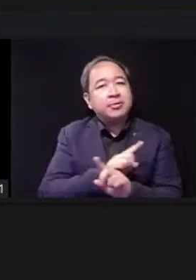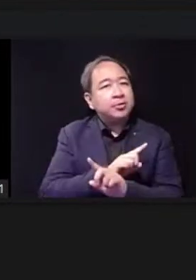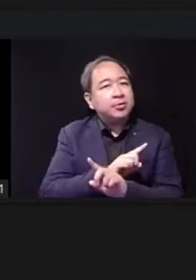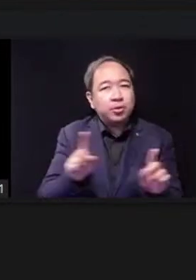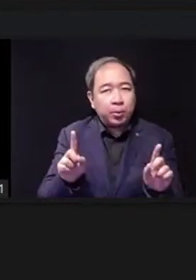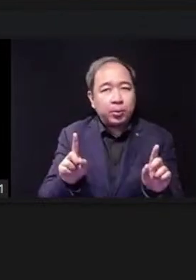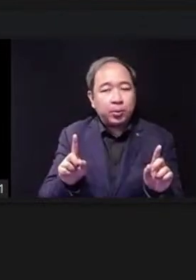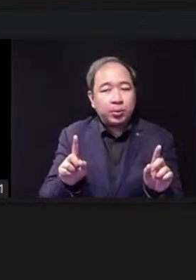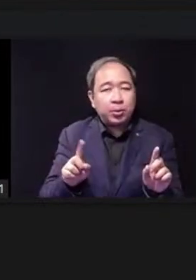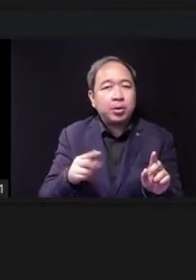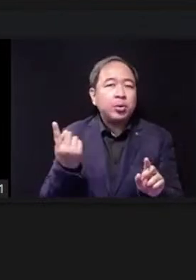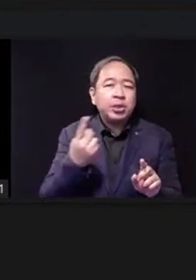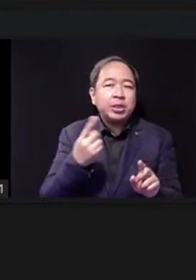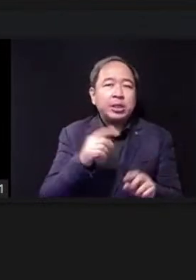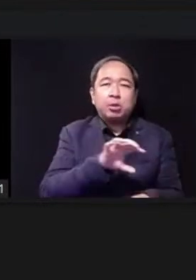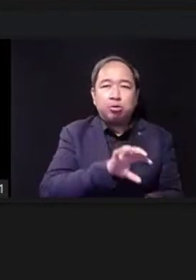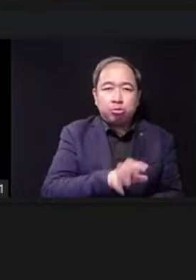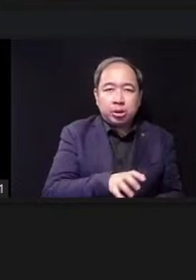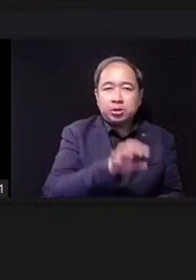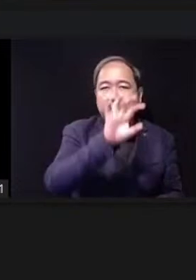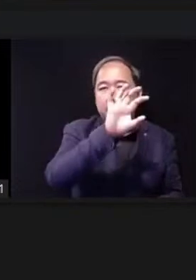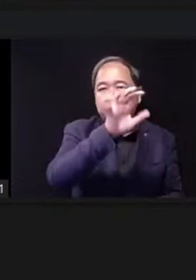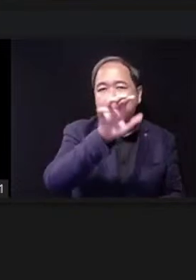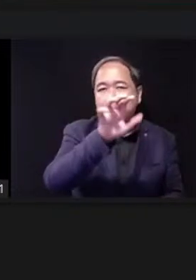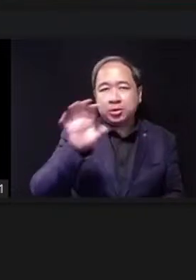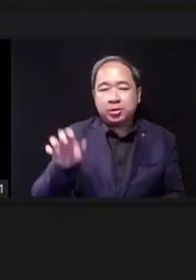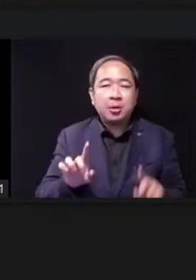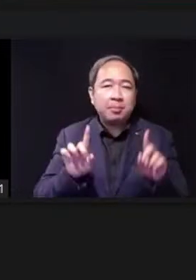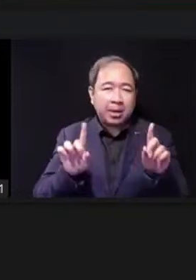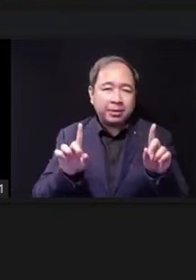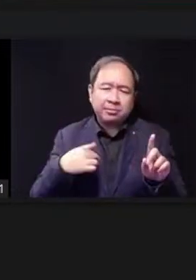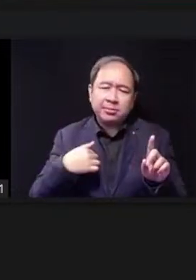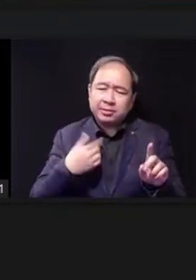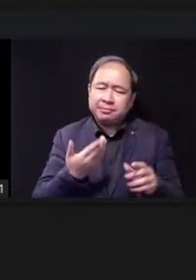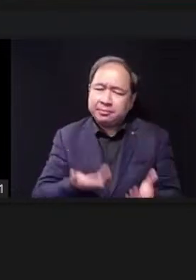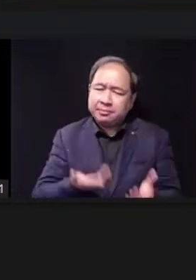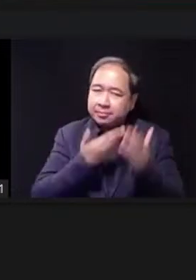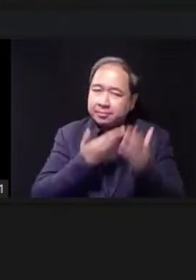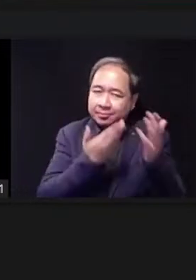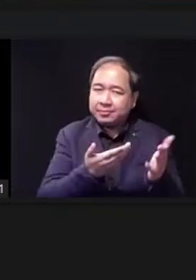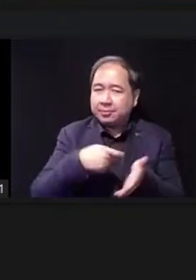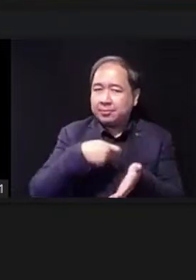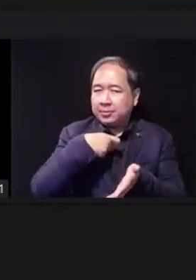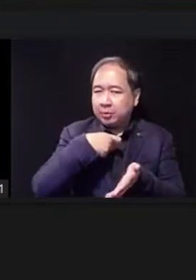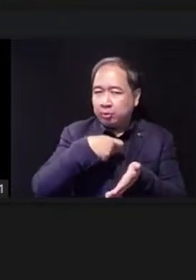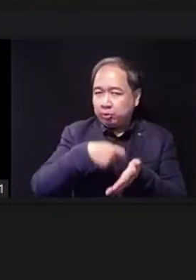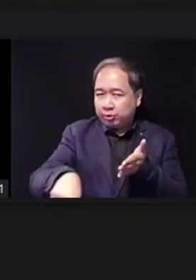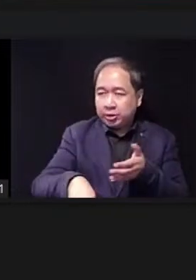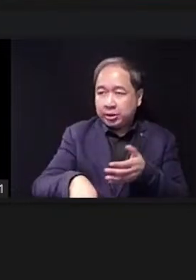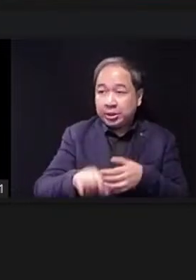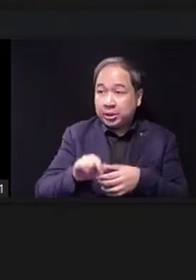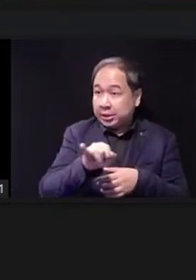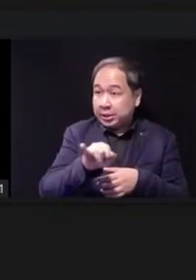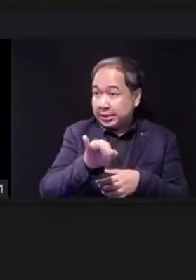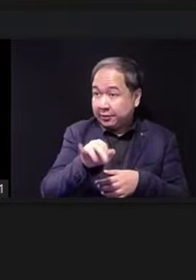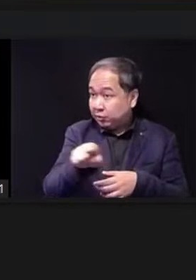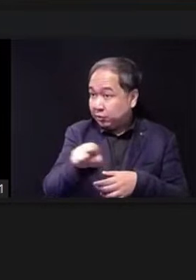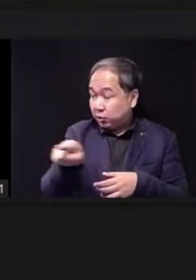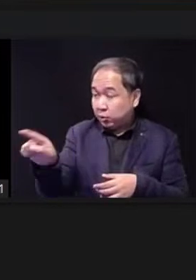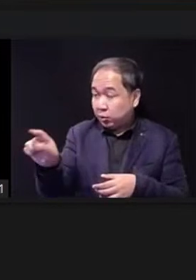just regional. We insist on deleting it, and if it is not, if no other country has